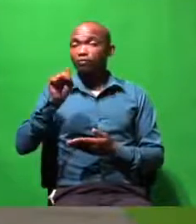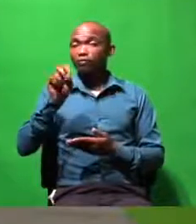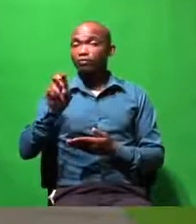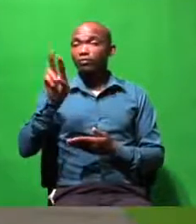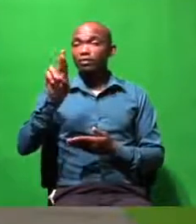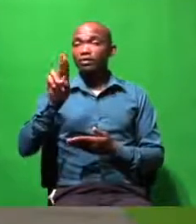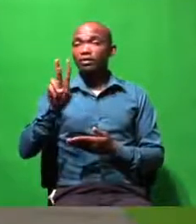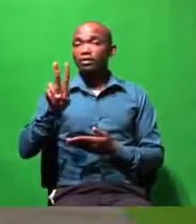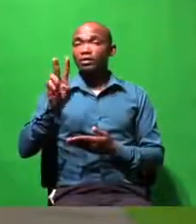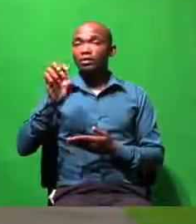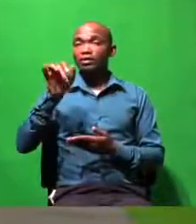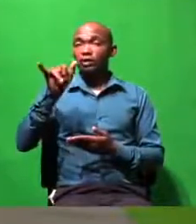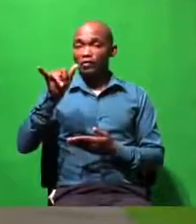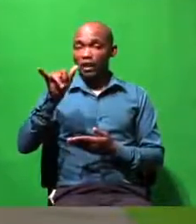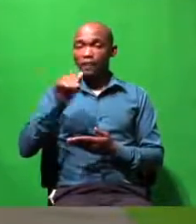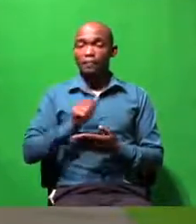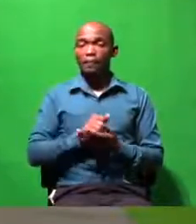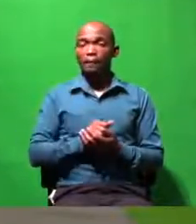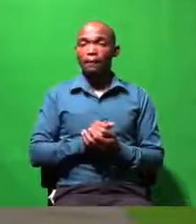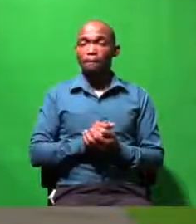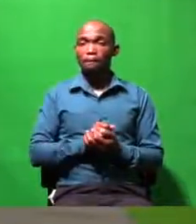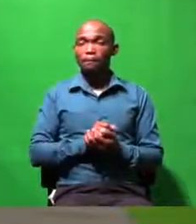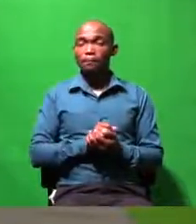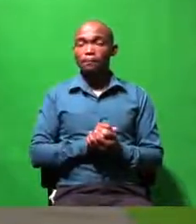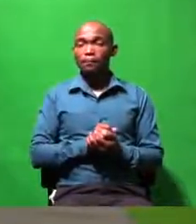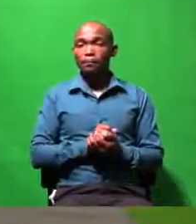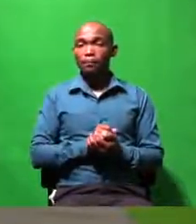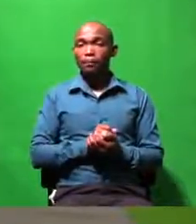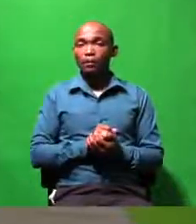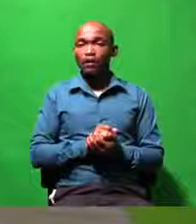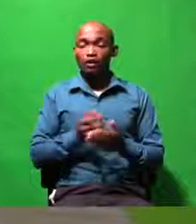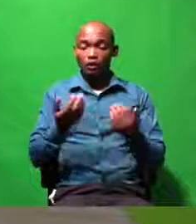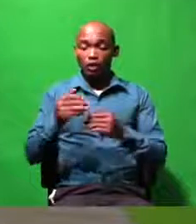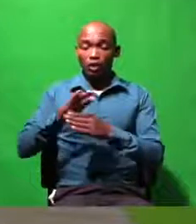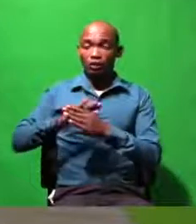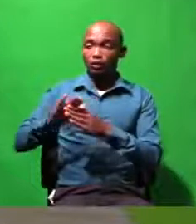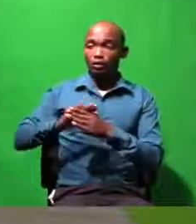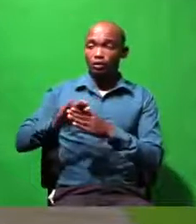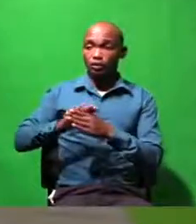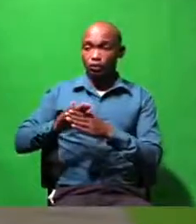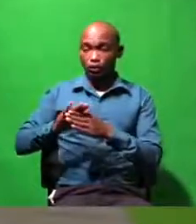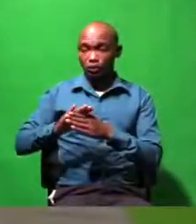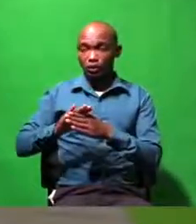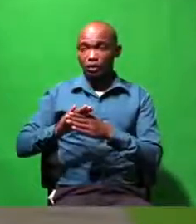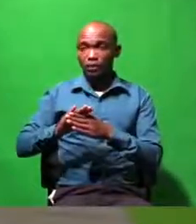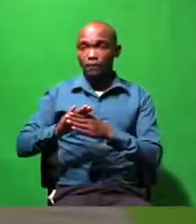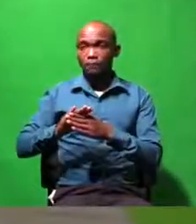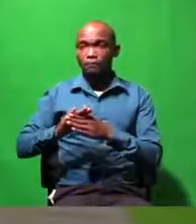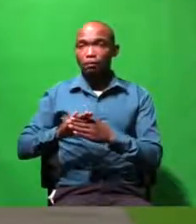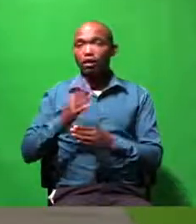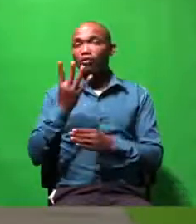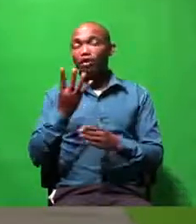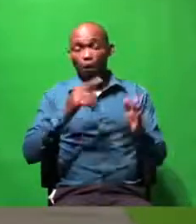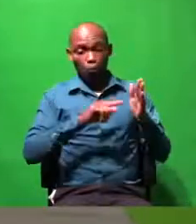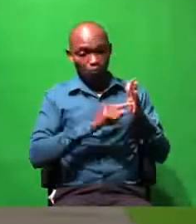surveying. Importance of surveying. You can use a